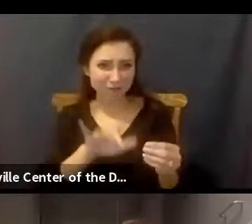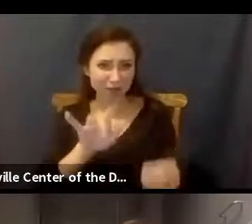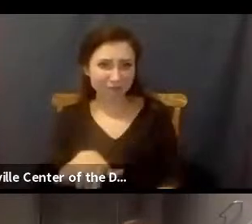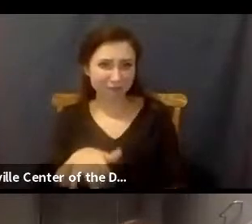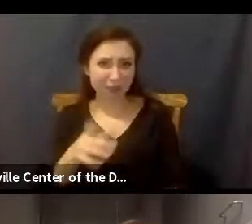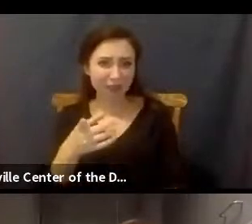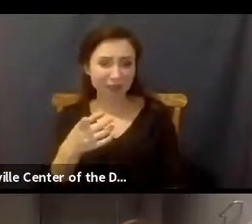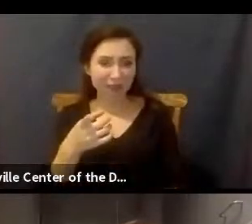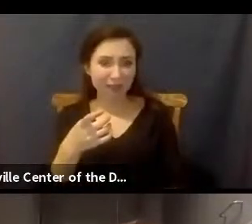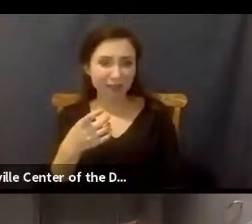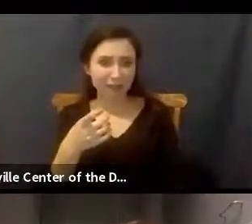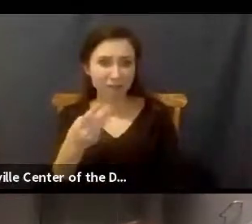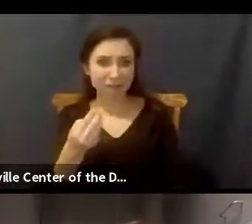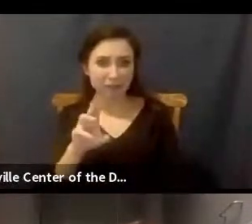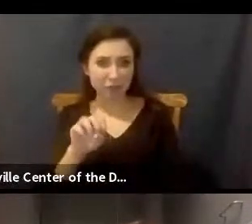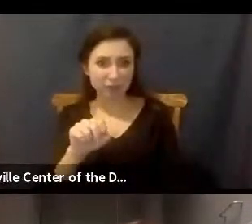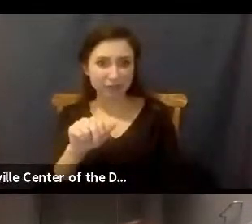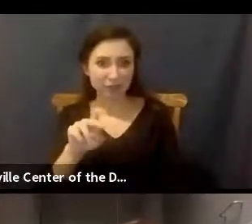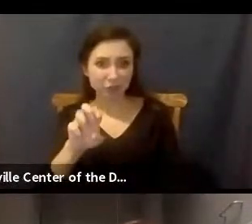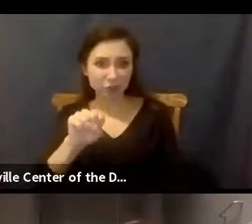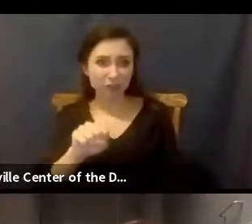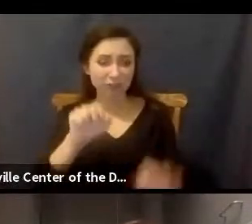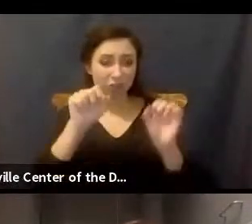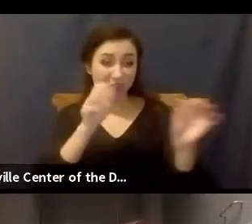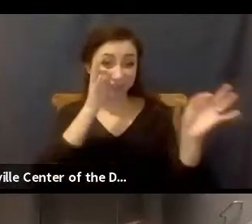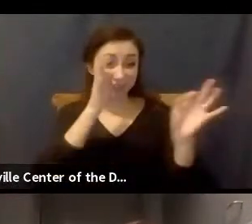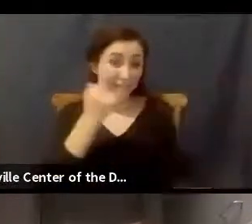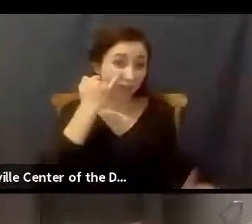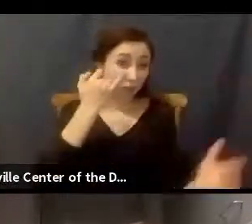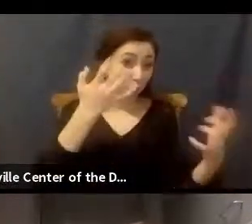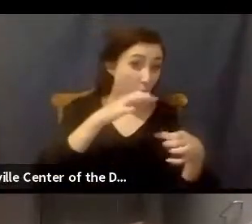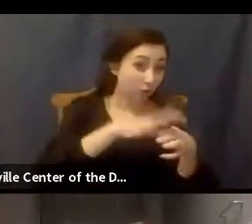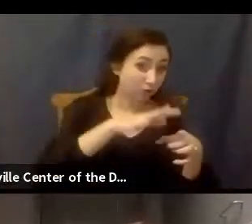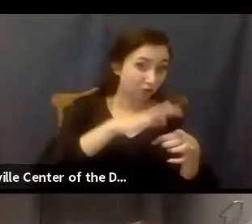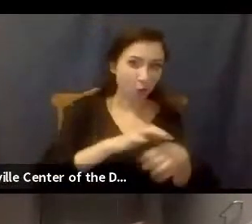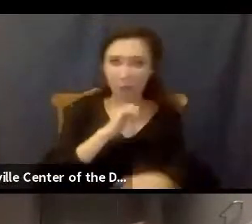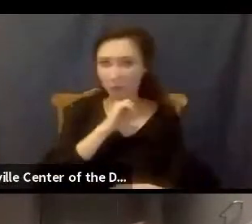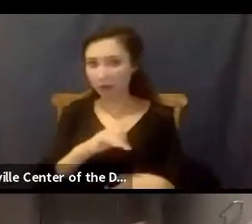she can vote or not vote as she chooses, or